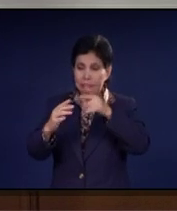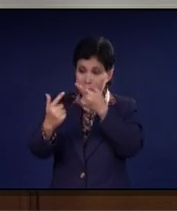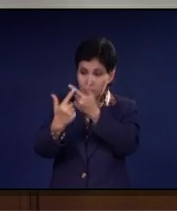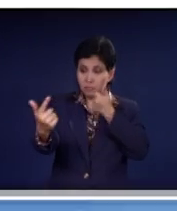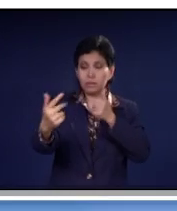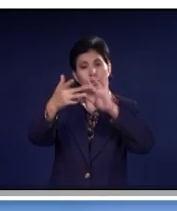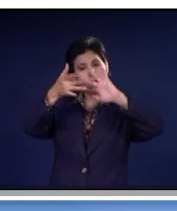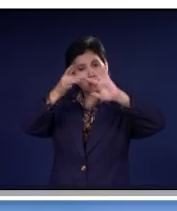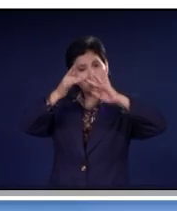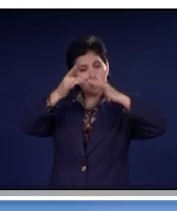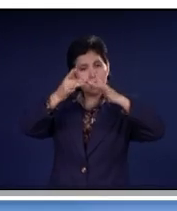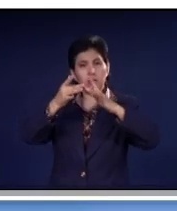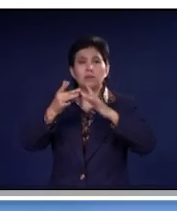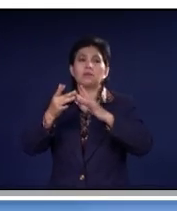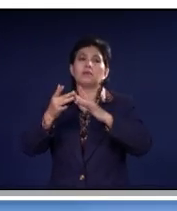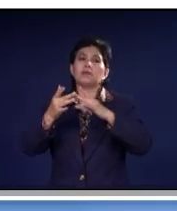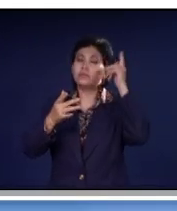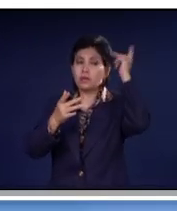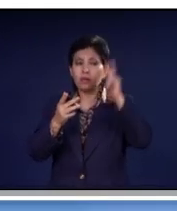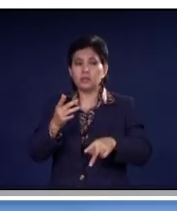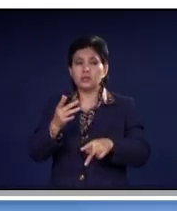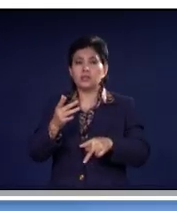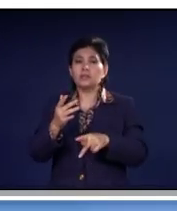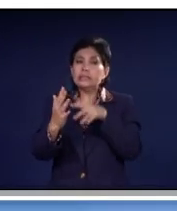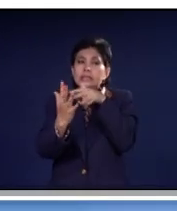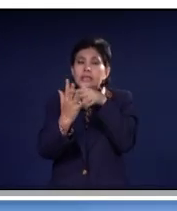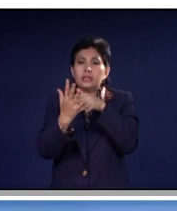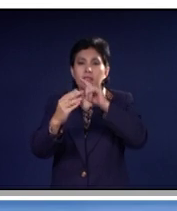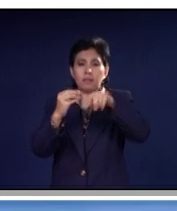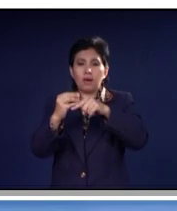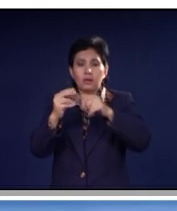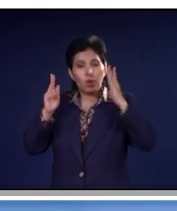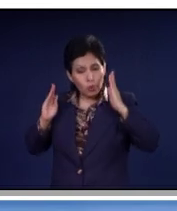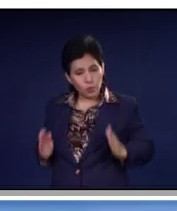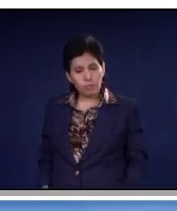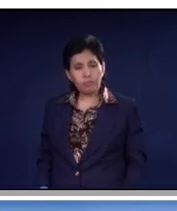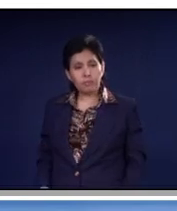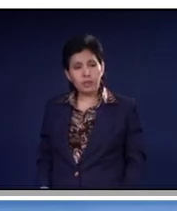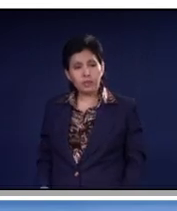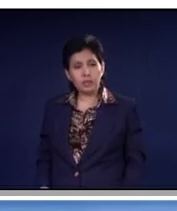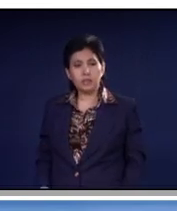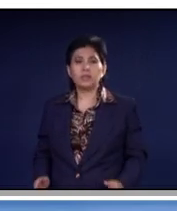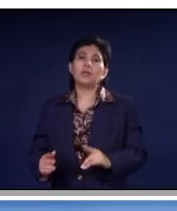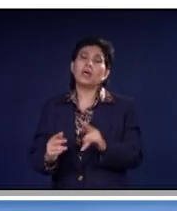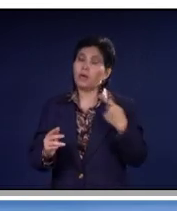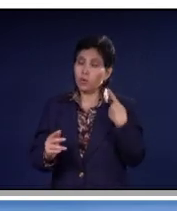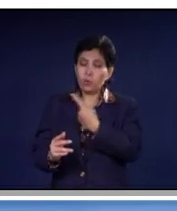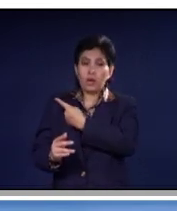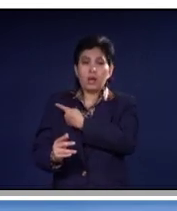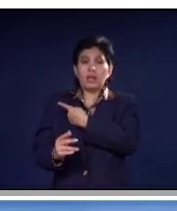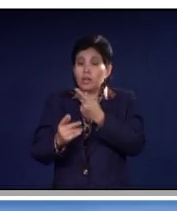internet, the psychology is referred to a study of human behavior. We try to